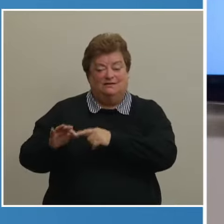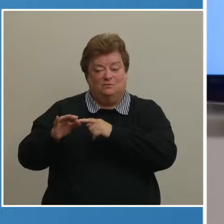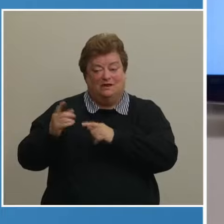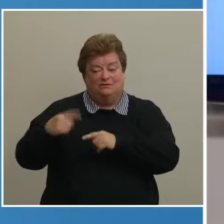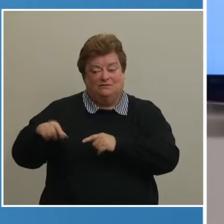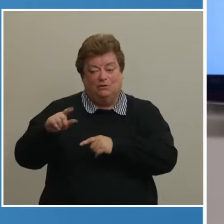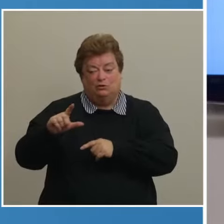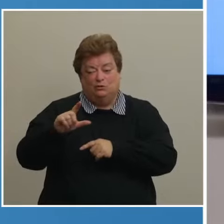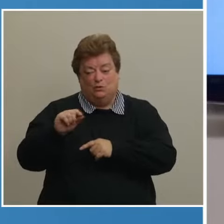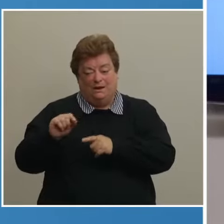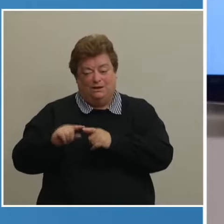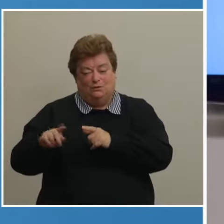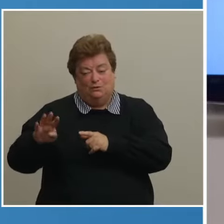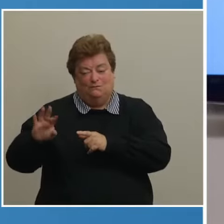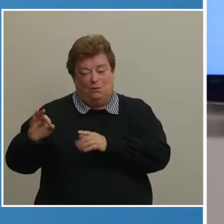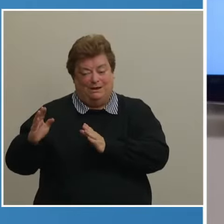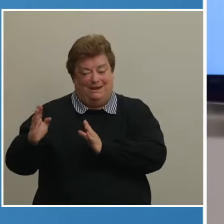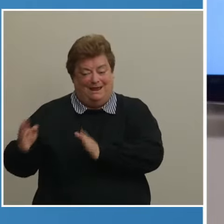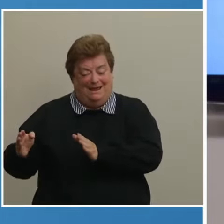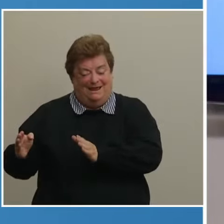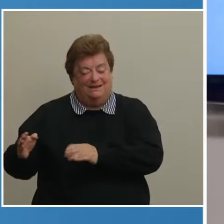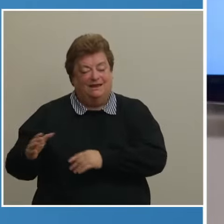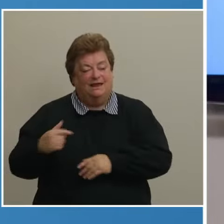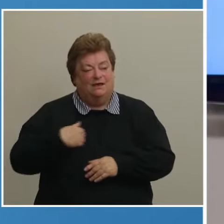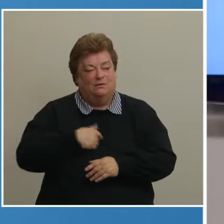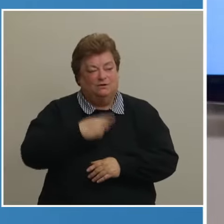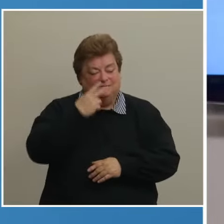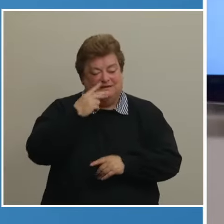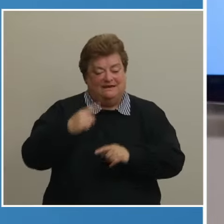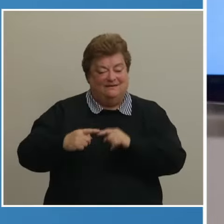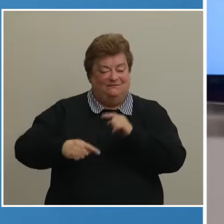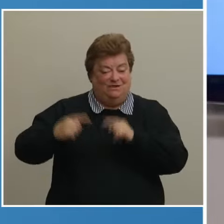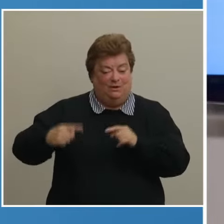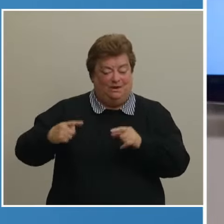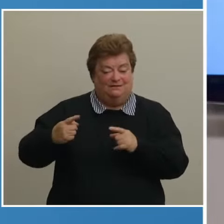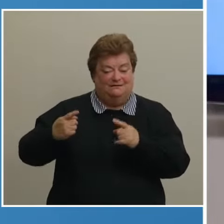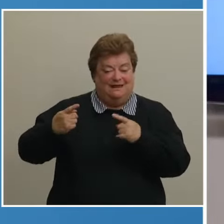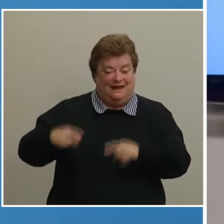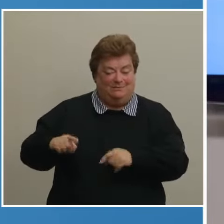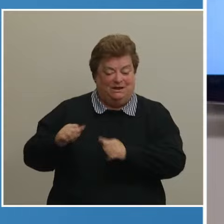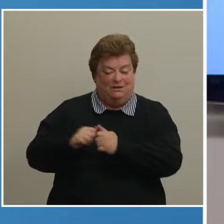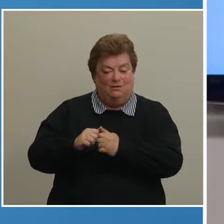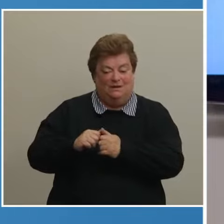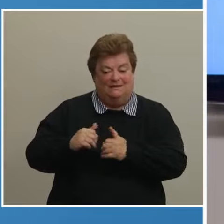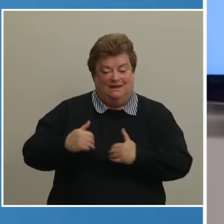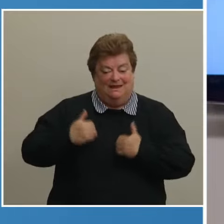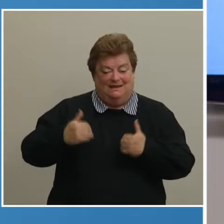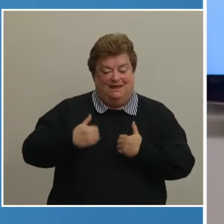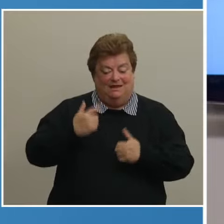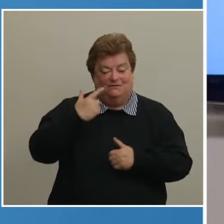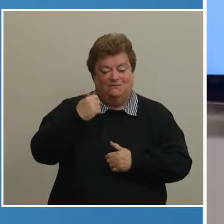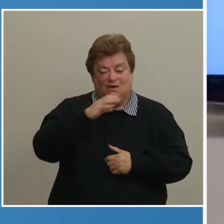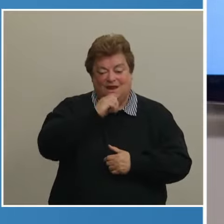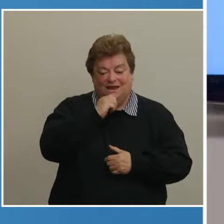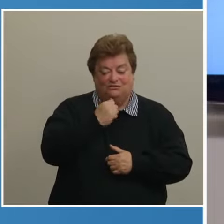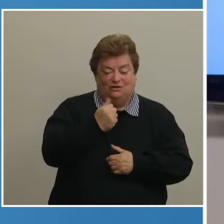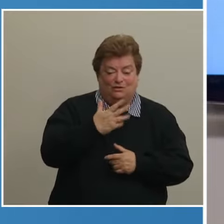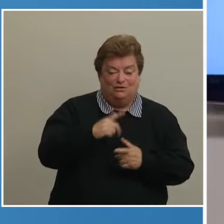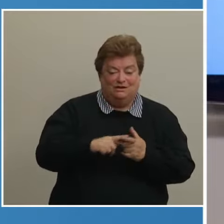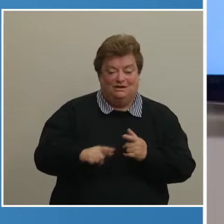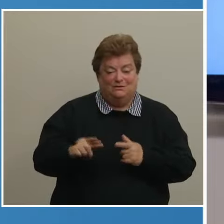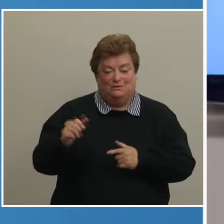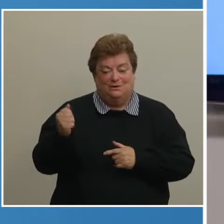to 49. And we're also seeing variants in our youth, from 13 to 19 or 13 to